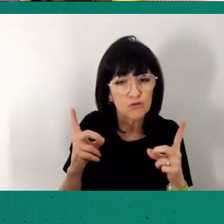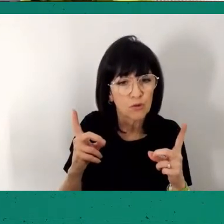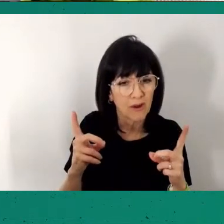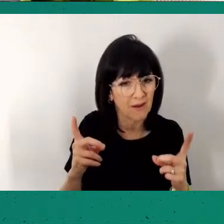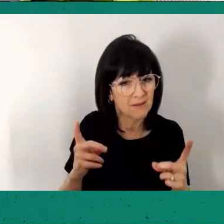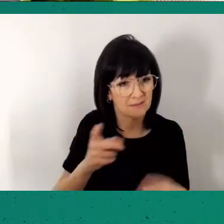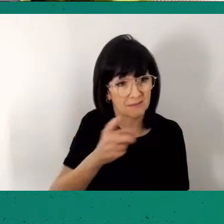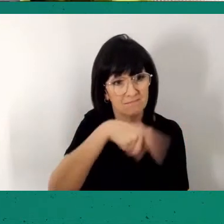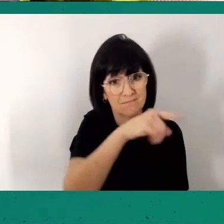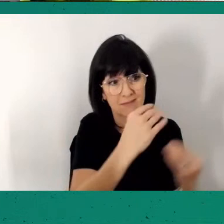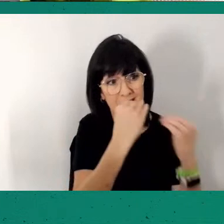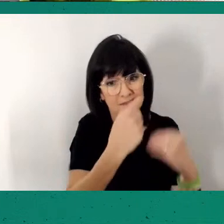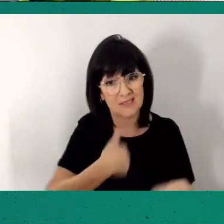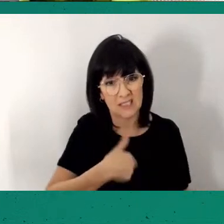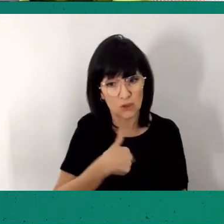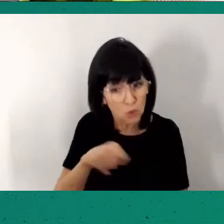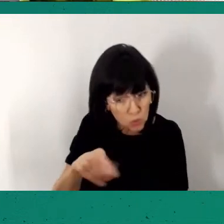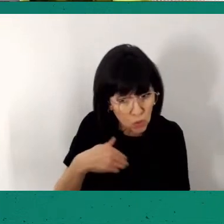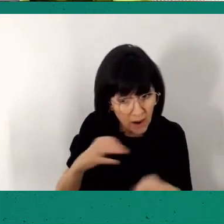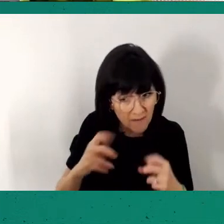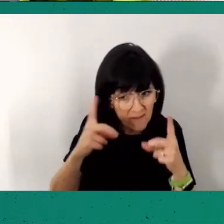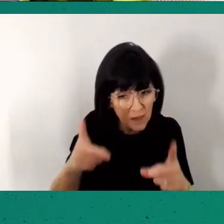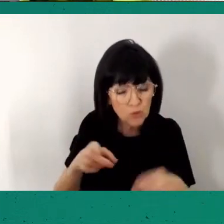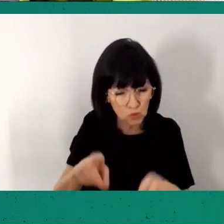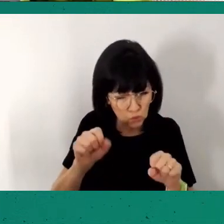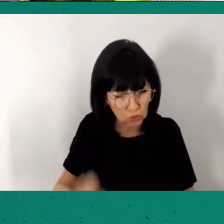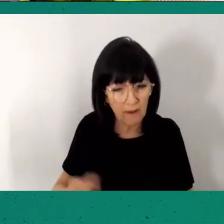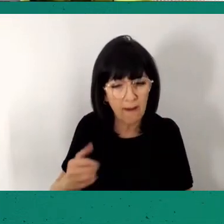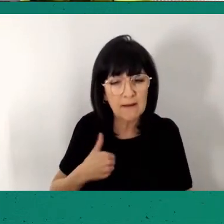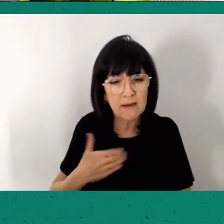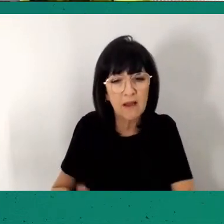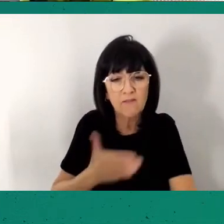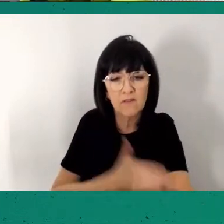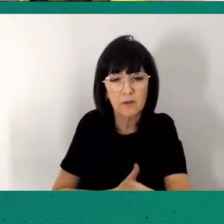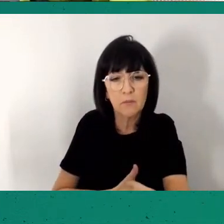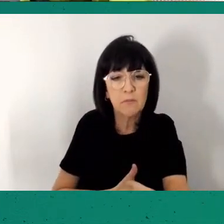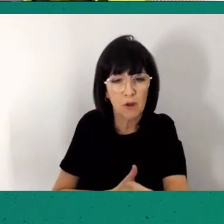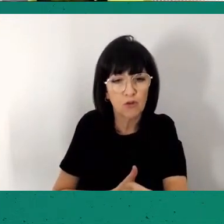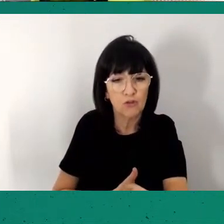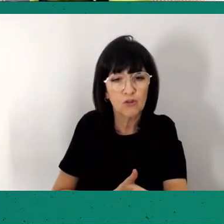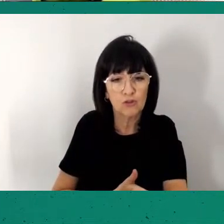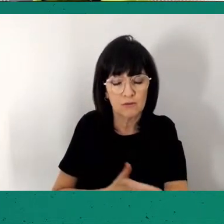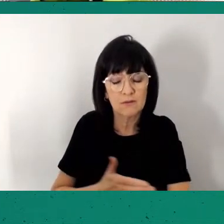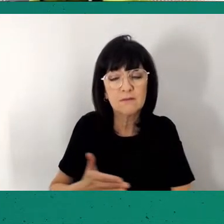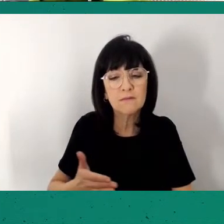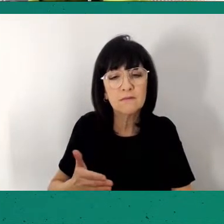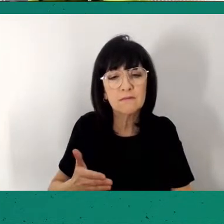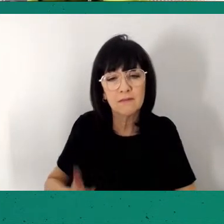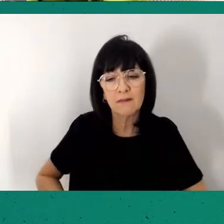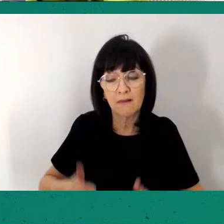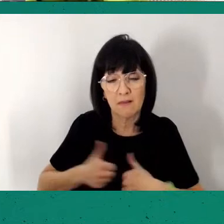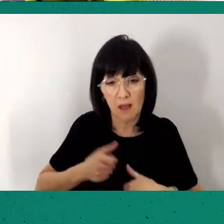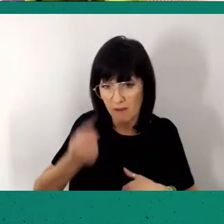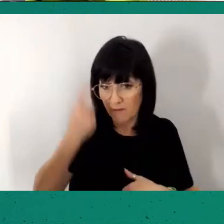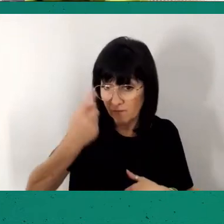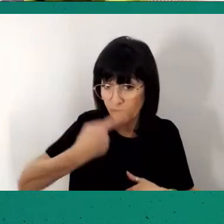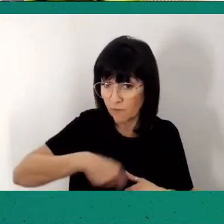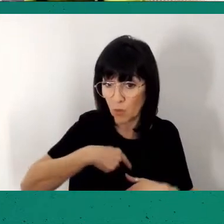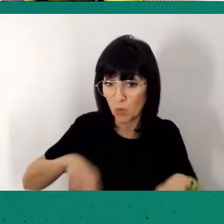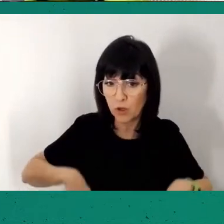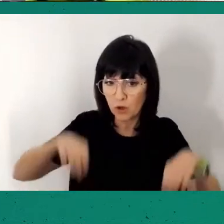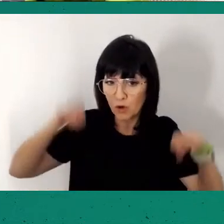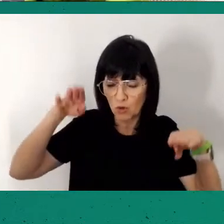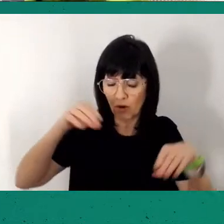life. Even though we grew up in a three-room house, not a three-bedroom, three-room house with no indoor